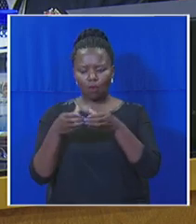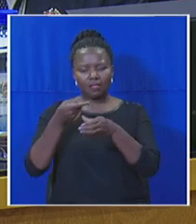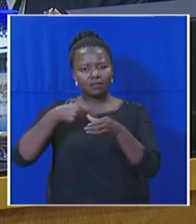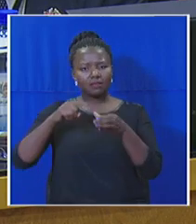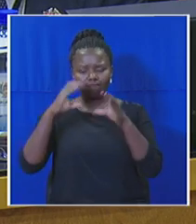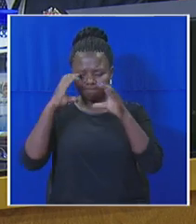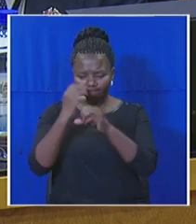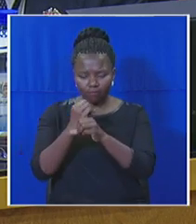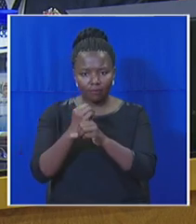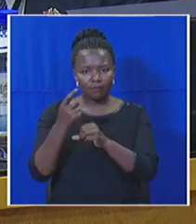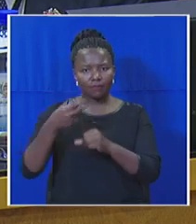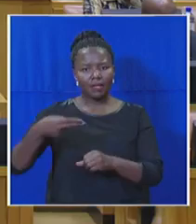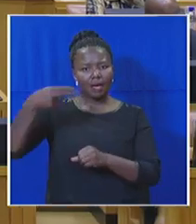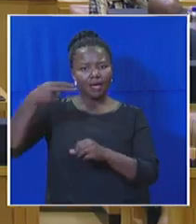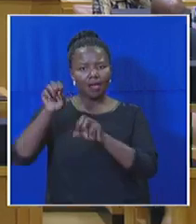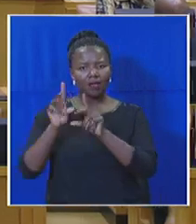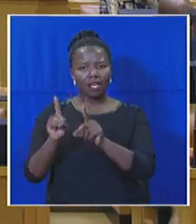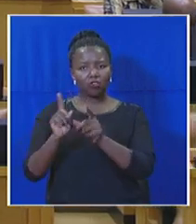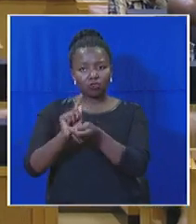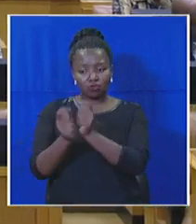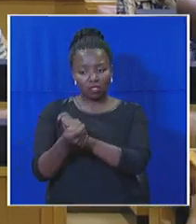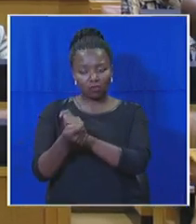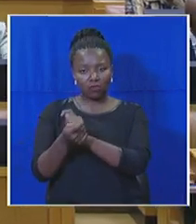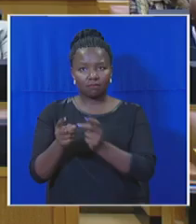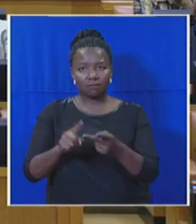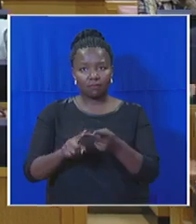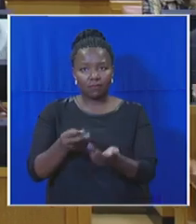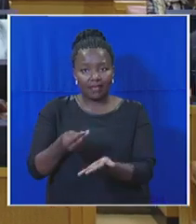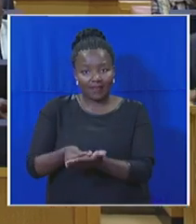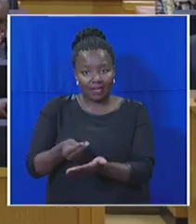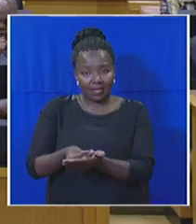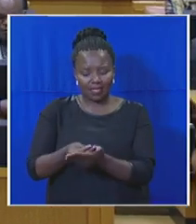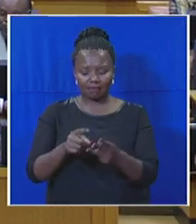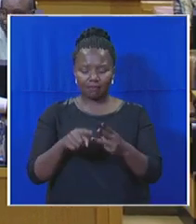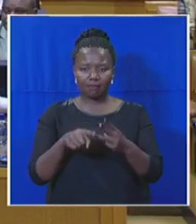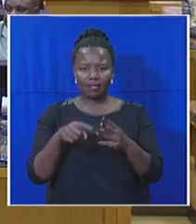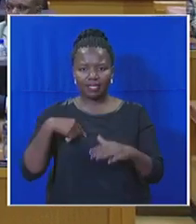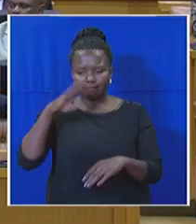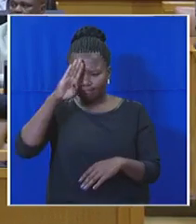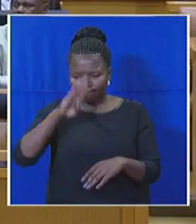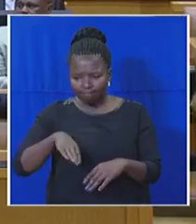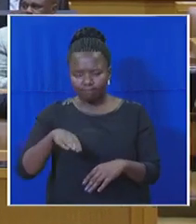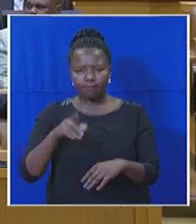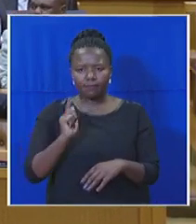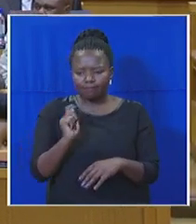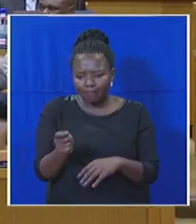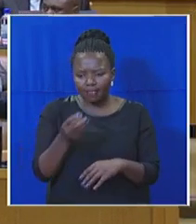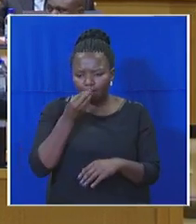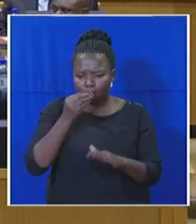higher education transformation, funding, living conditions, and related